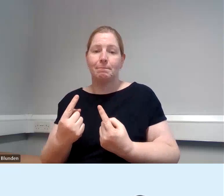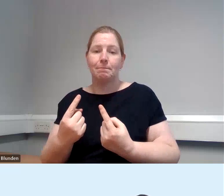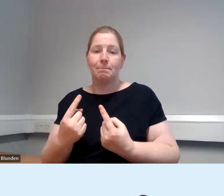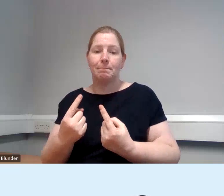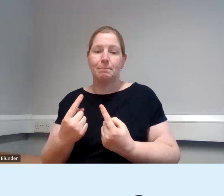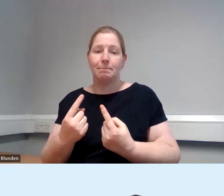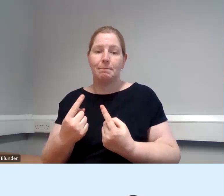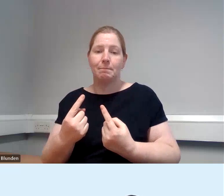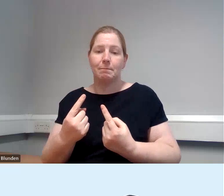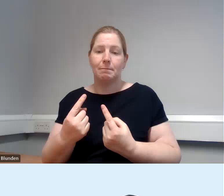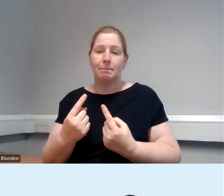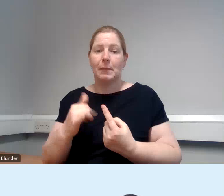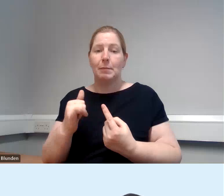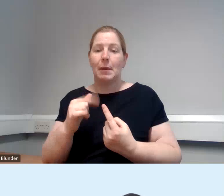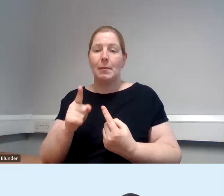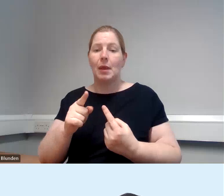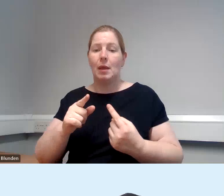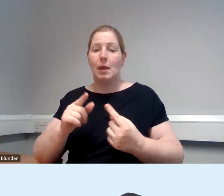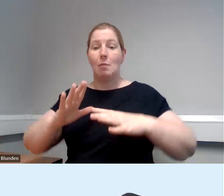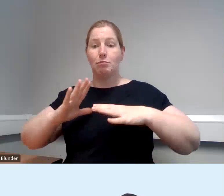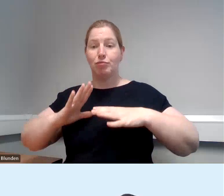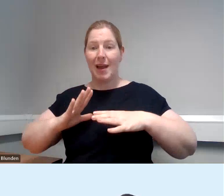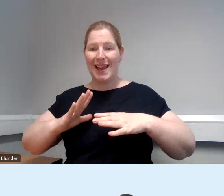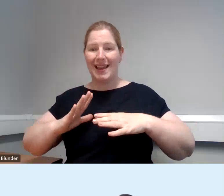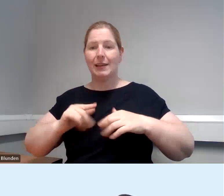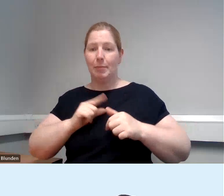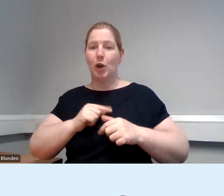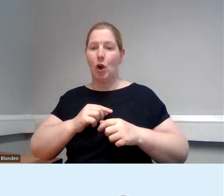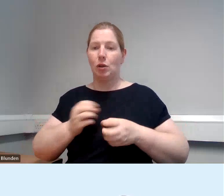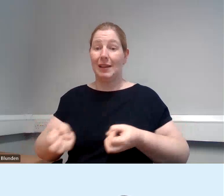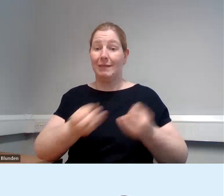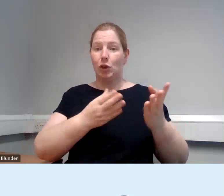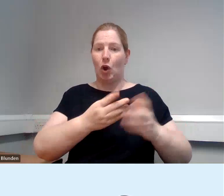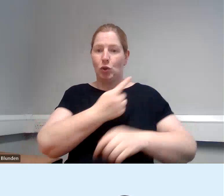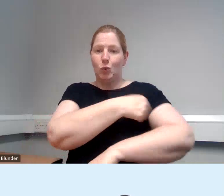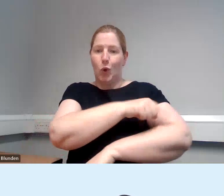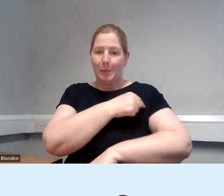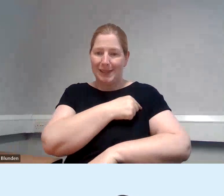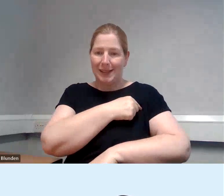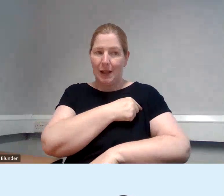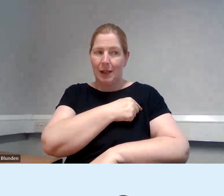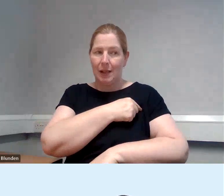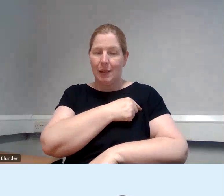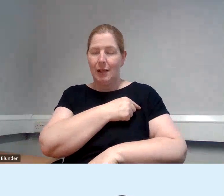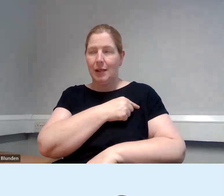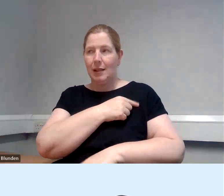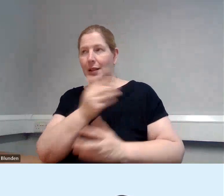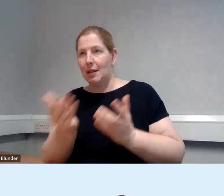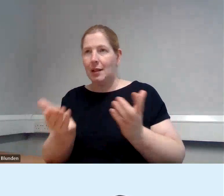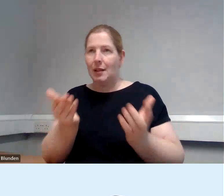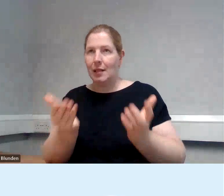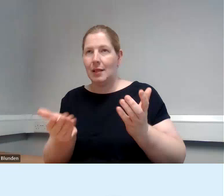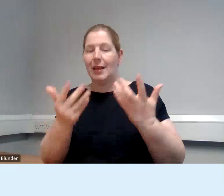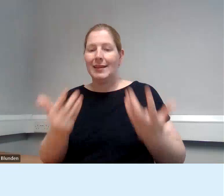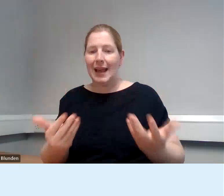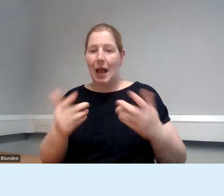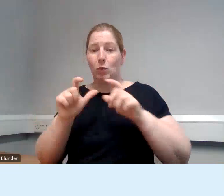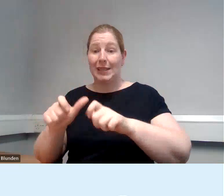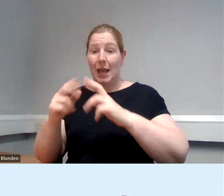they maybe got a bit of respite before, where a patient might have gone into hospital that they're not getting now. So that is something that we have had to consider and make sure that we're